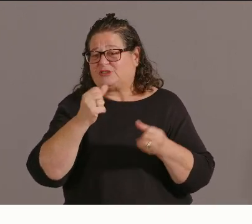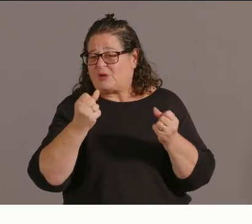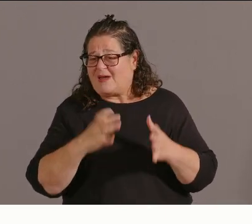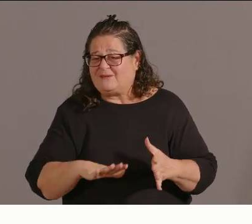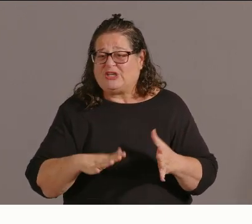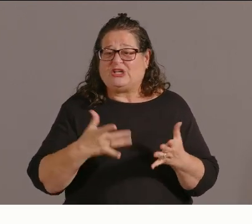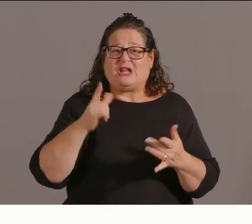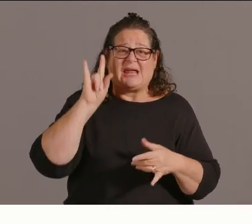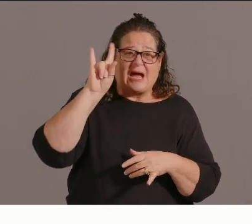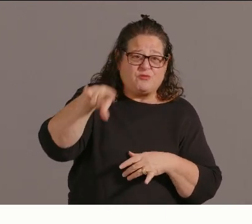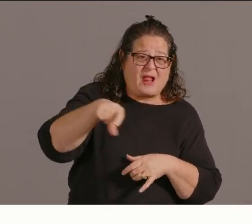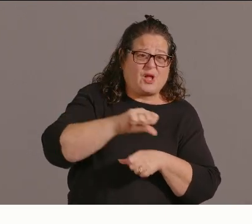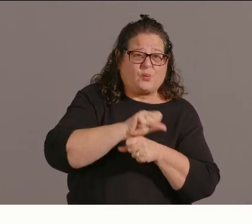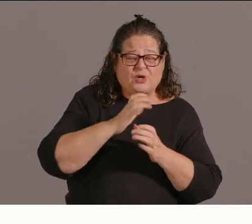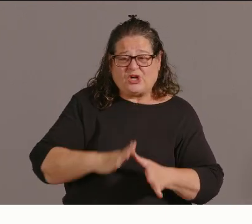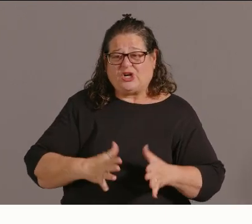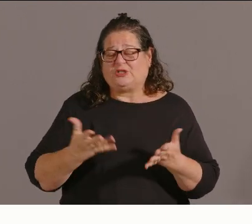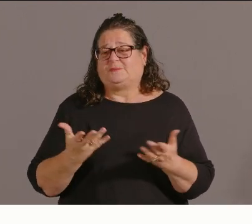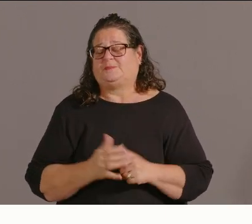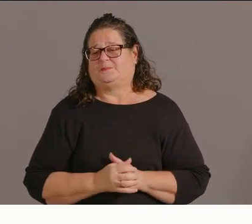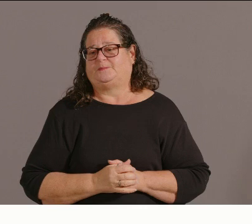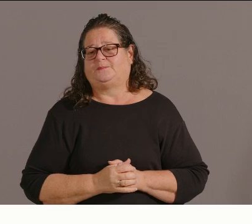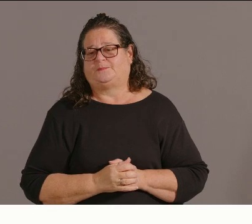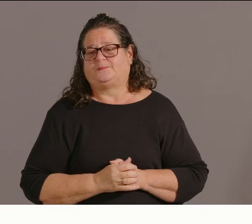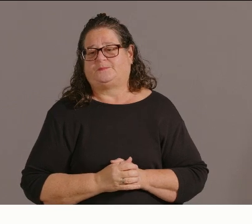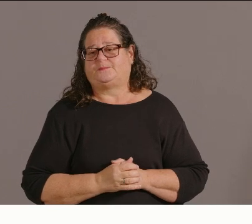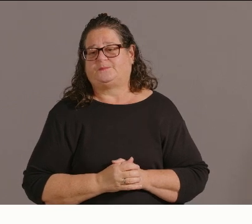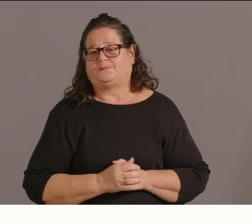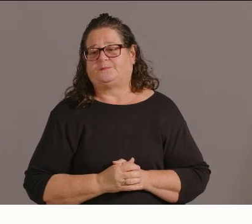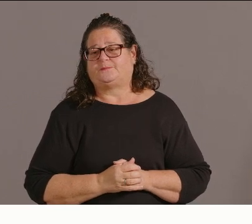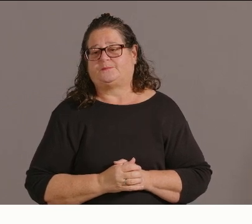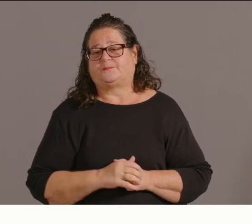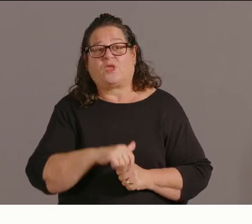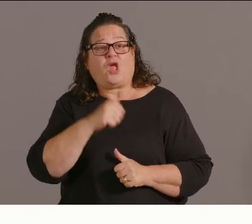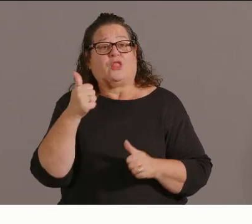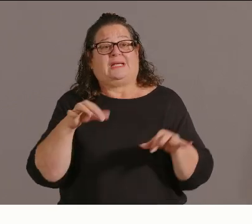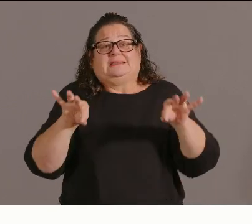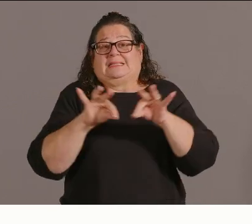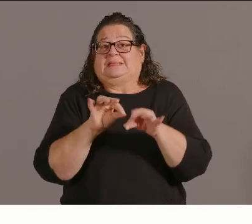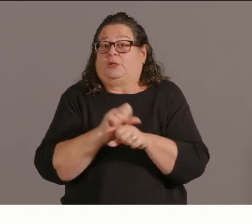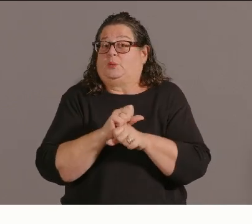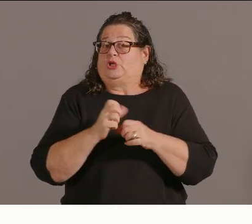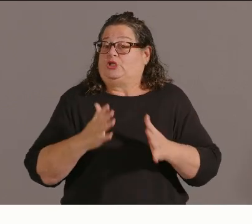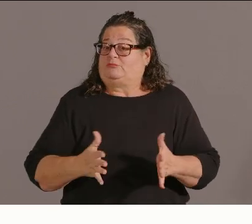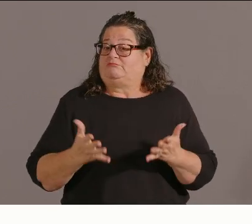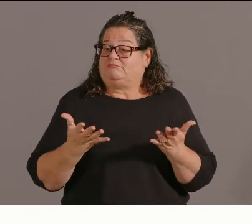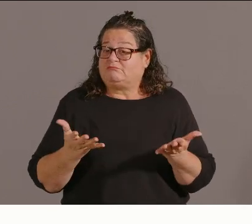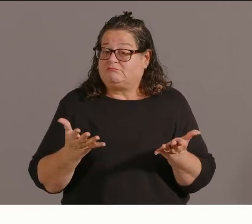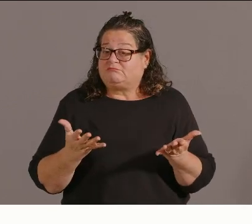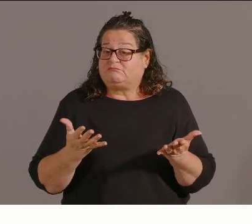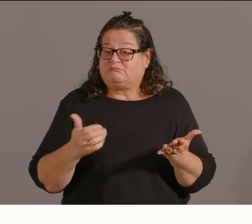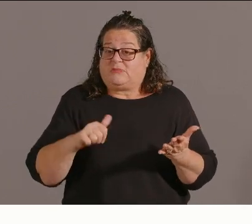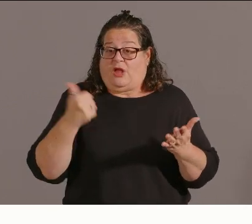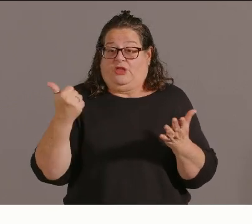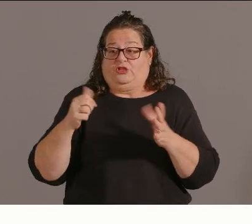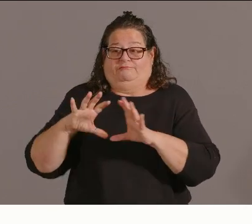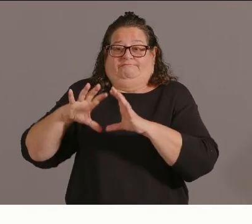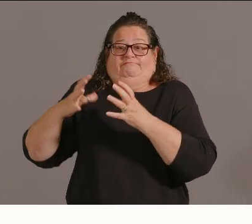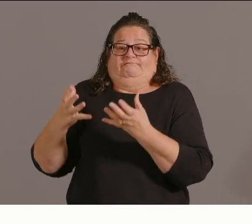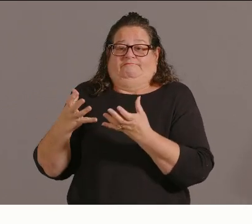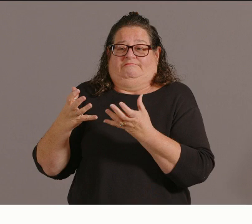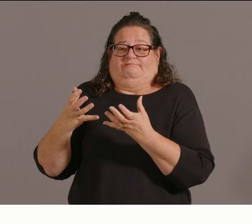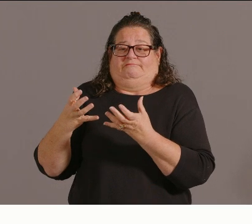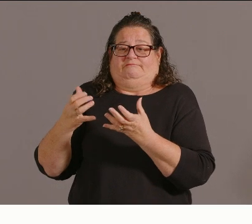and taxis. The other essential workers would be moved then into after these frontline essential